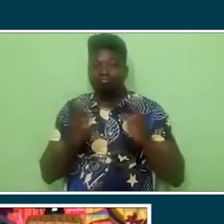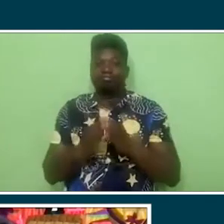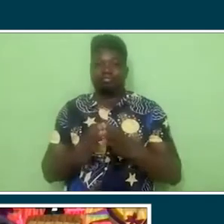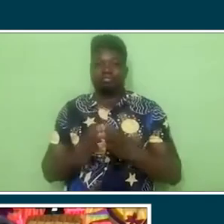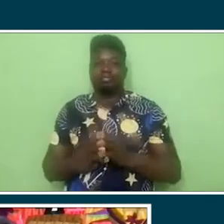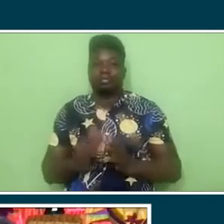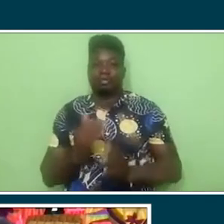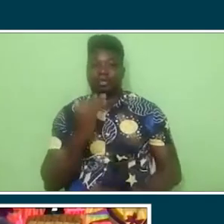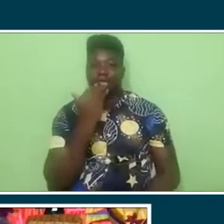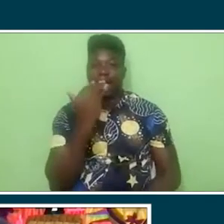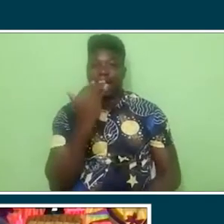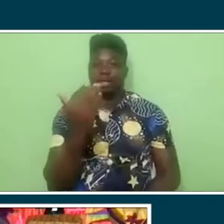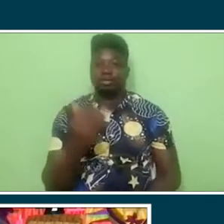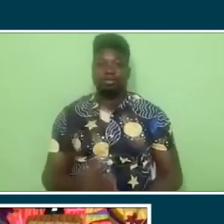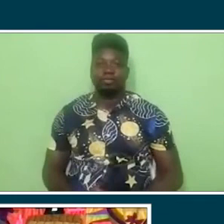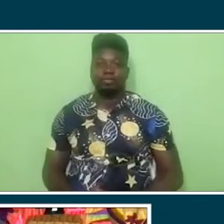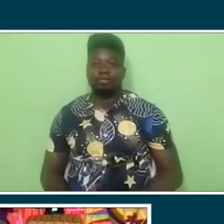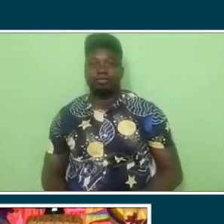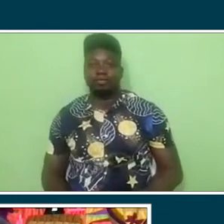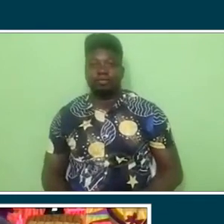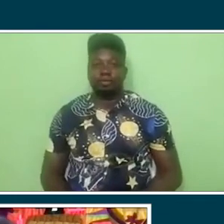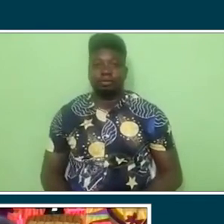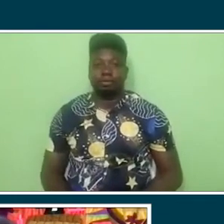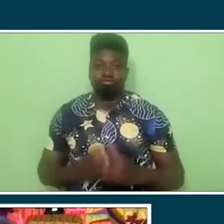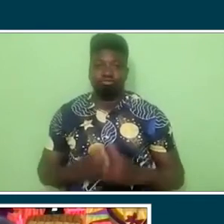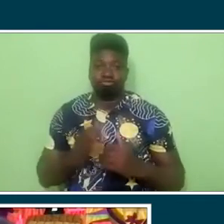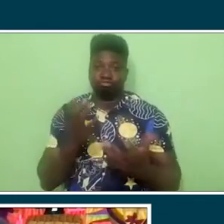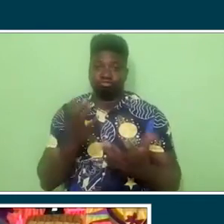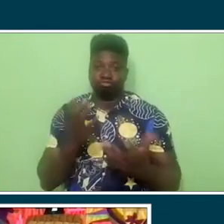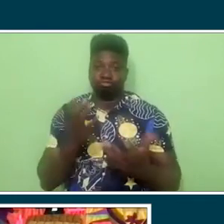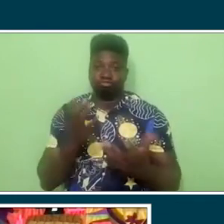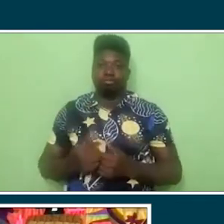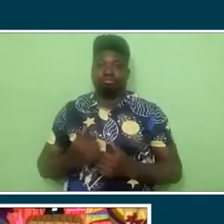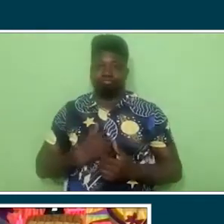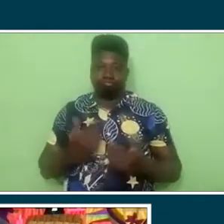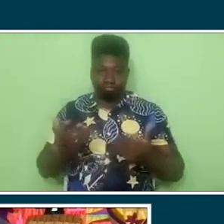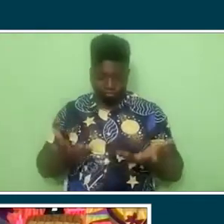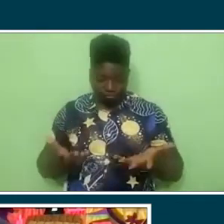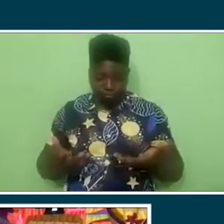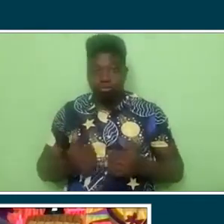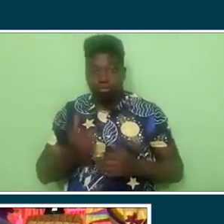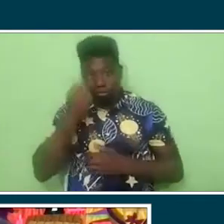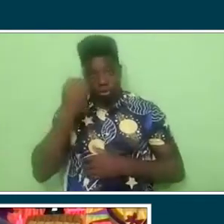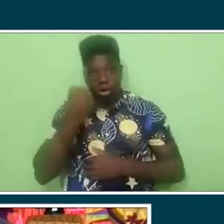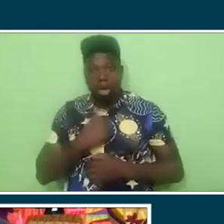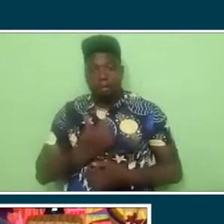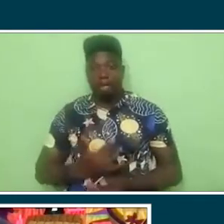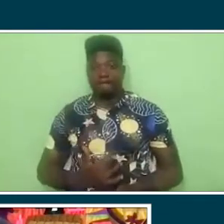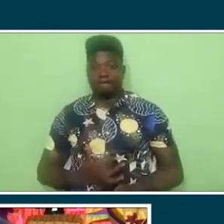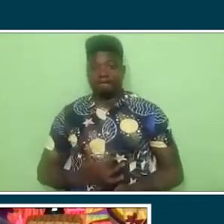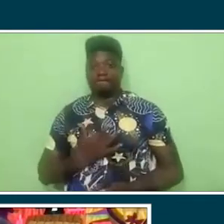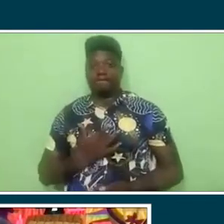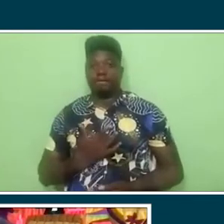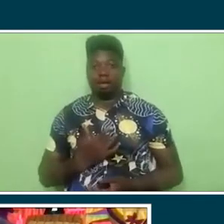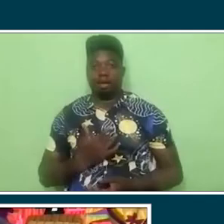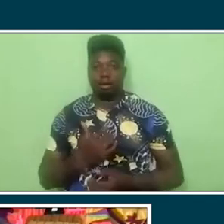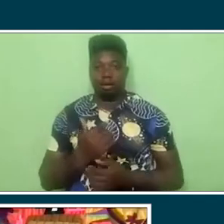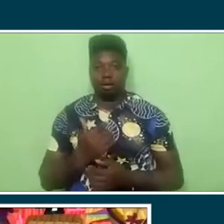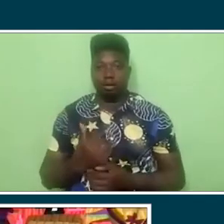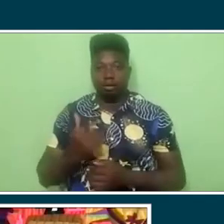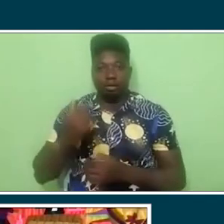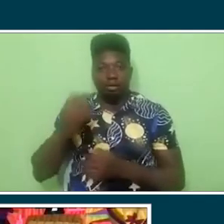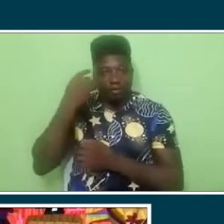For those who are still, they're like, I'm here because I feel like I was supposed to be here. Something about cancel culture